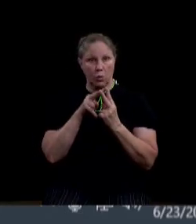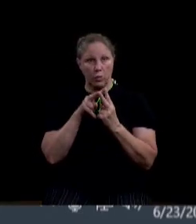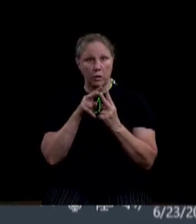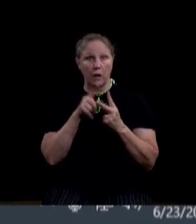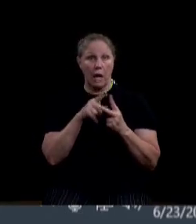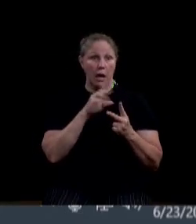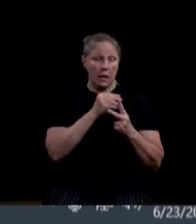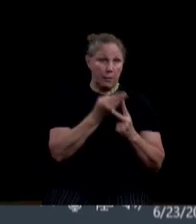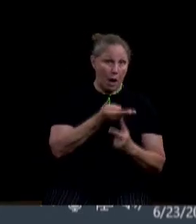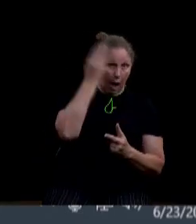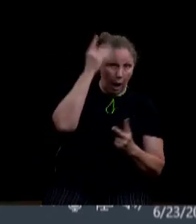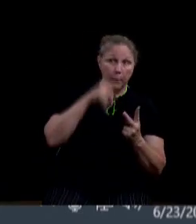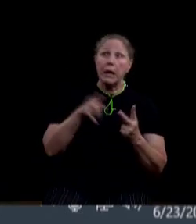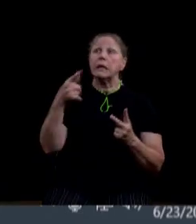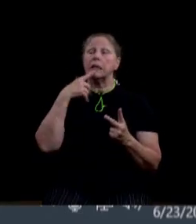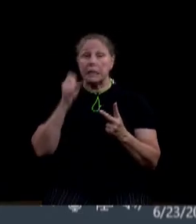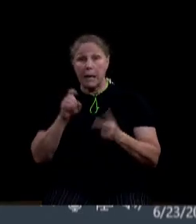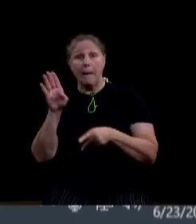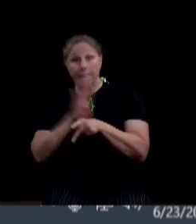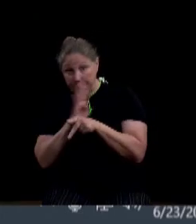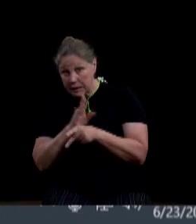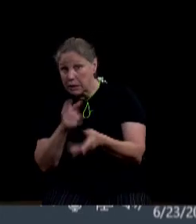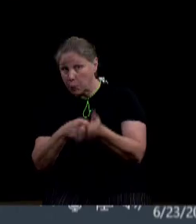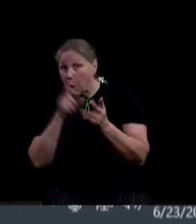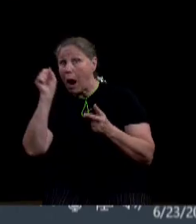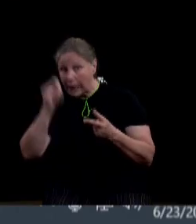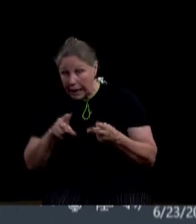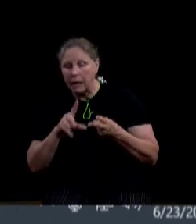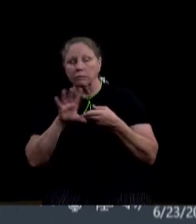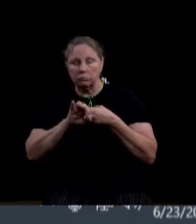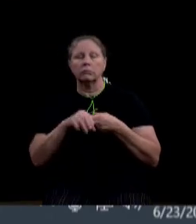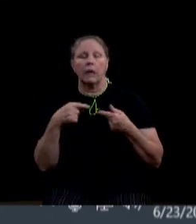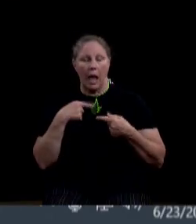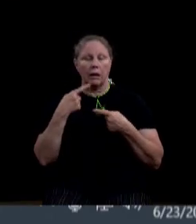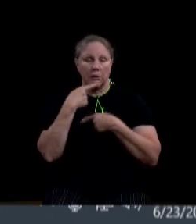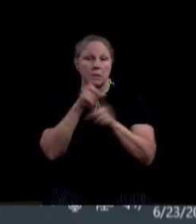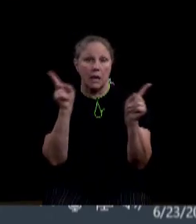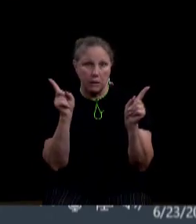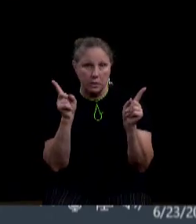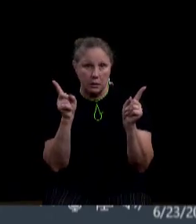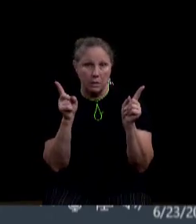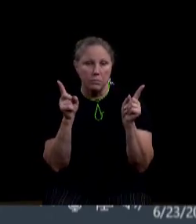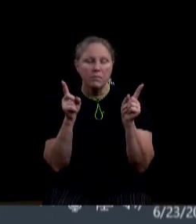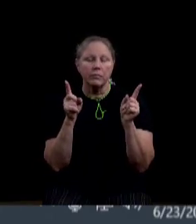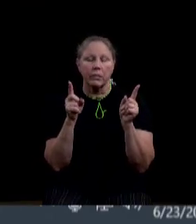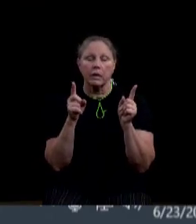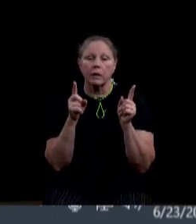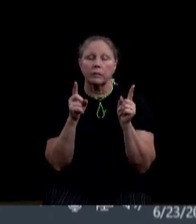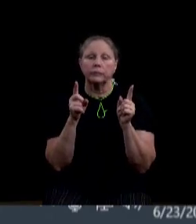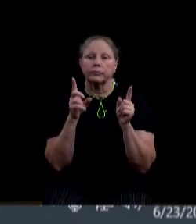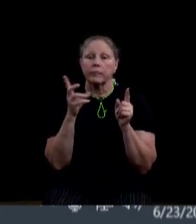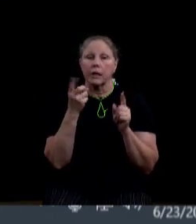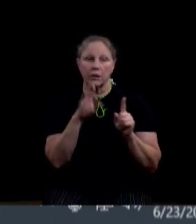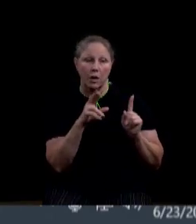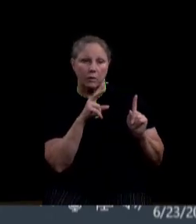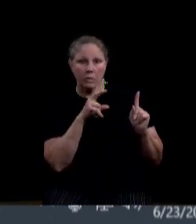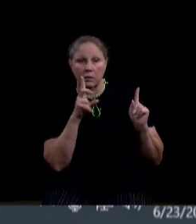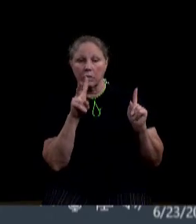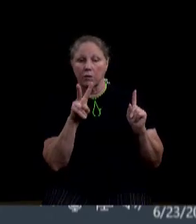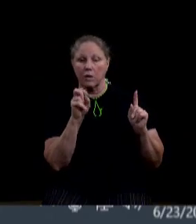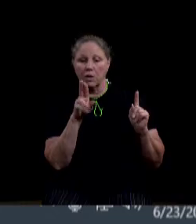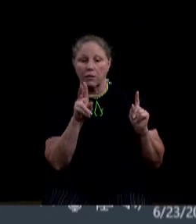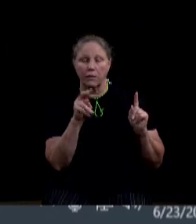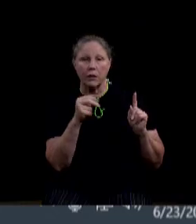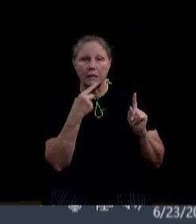needed to do that. And it is, as Dr. Werner said, it's the Texas A&M study came out last week